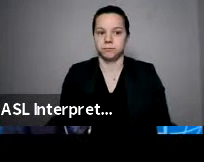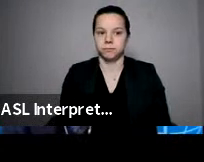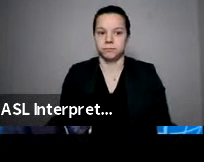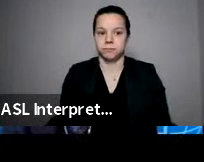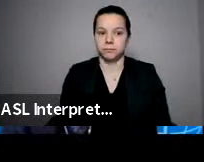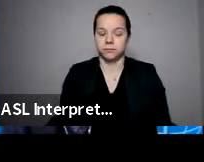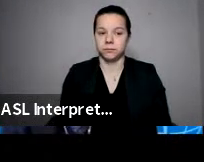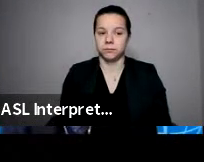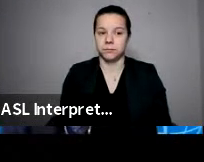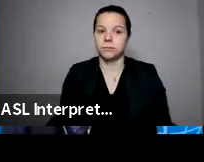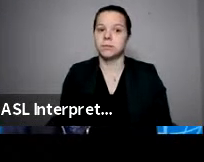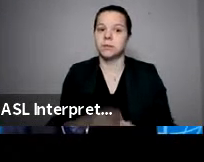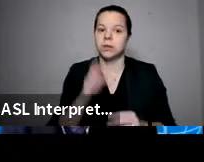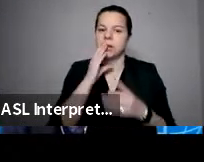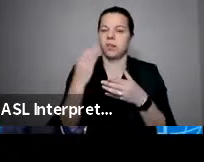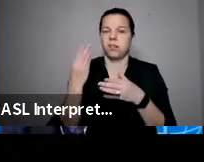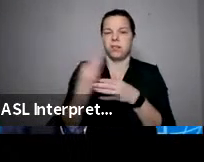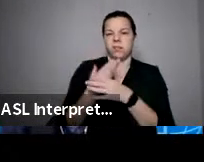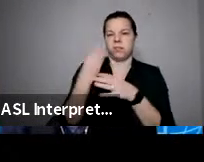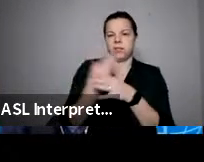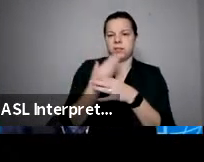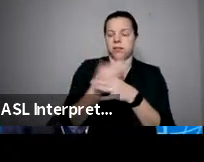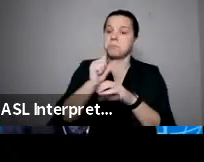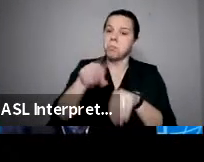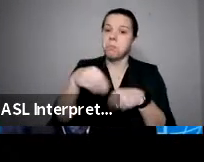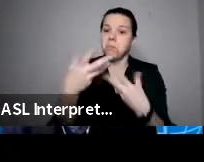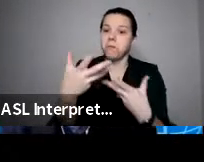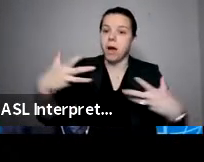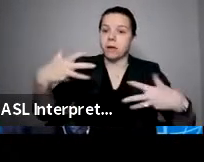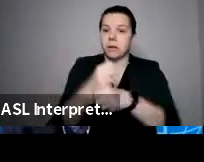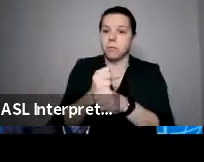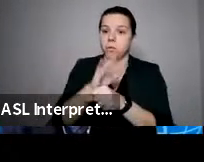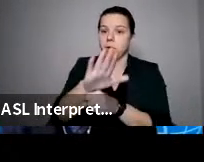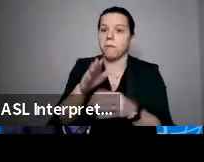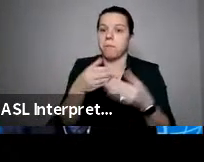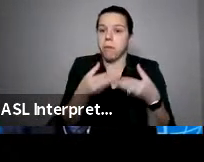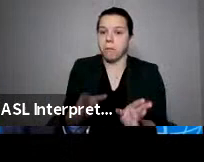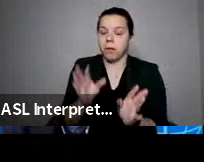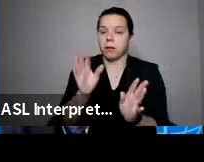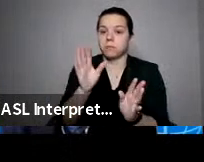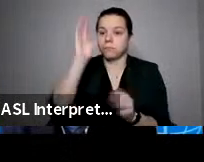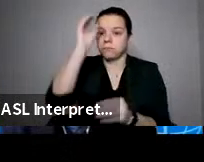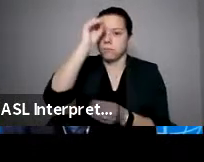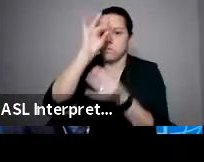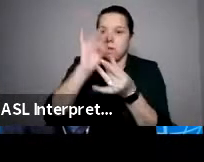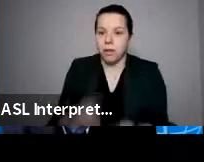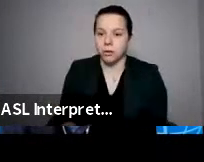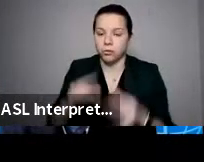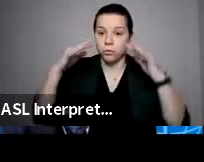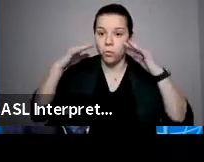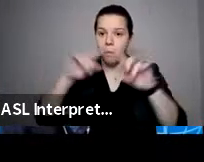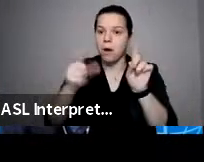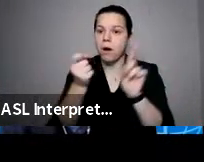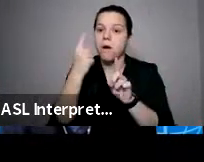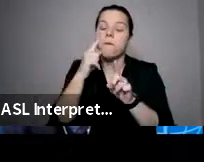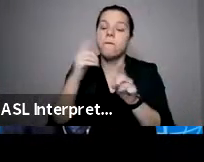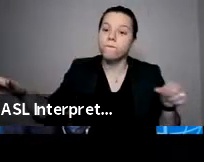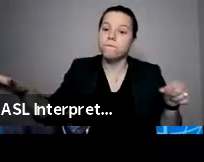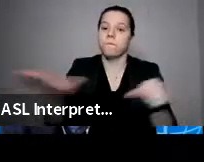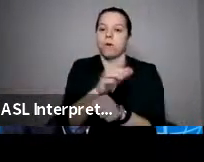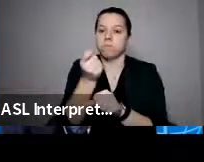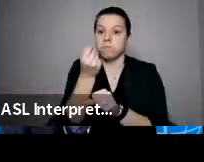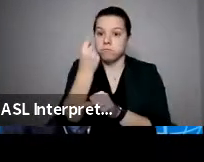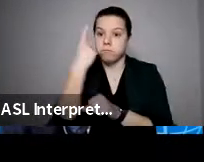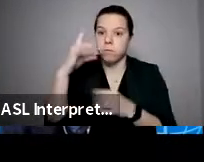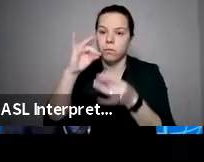a useful summary measure that captures public perceptions of noise, a full understanding of the impacts of noise on communities requires